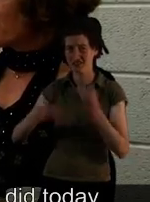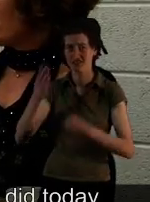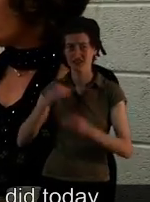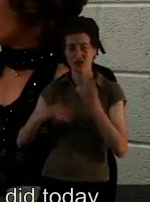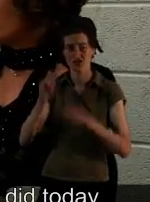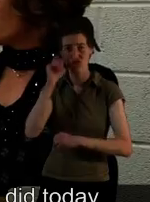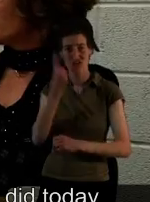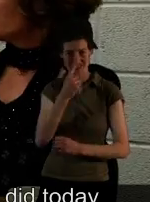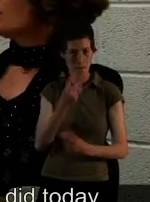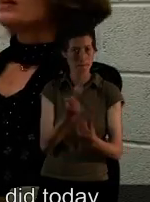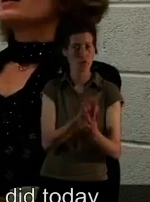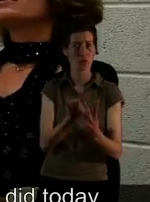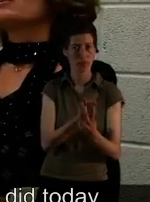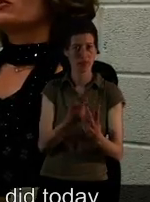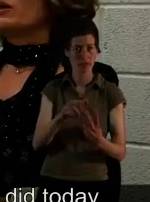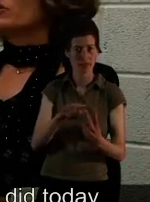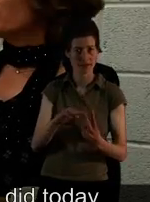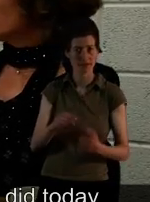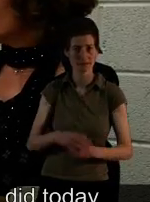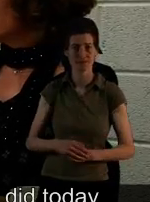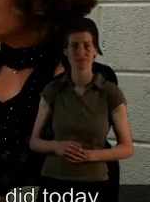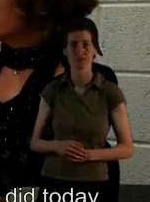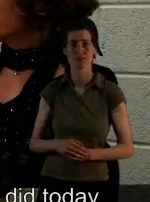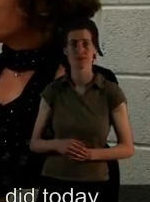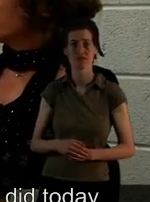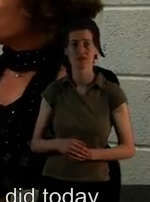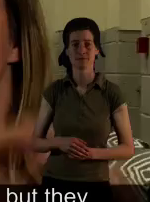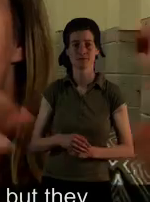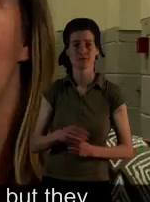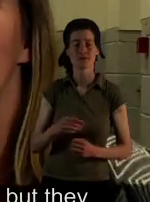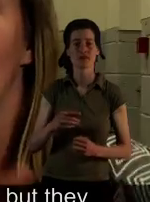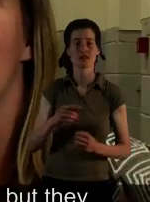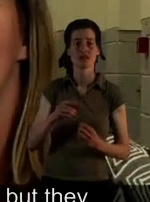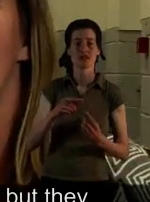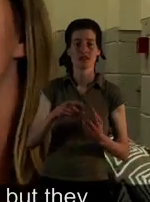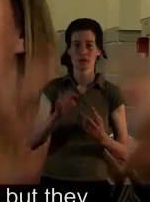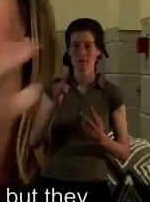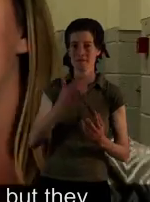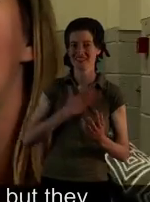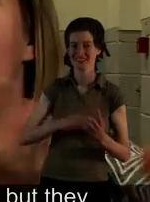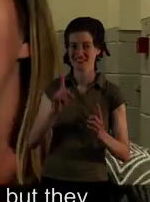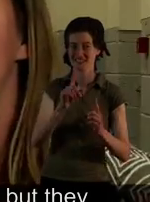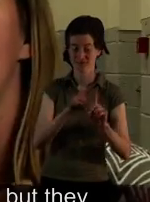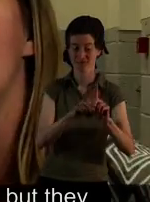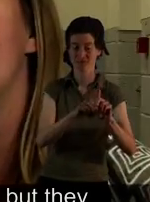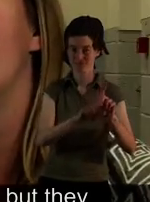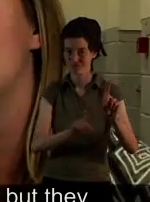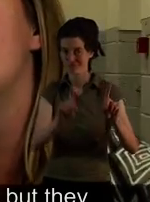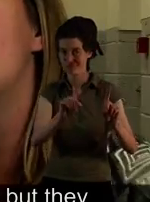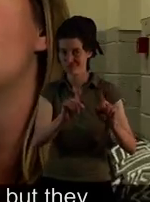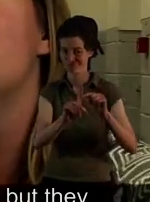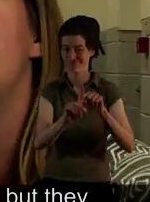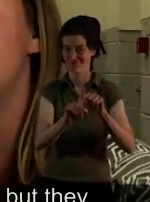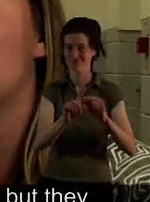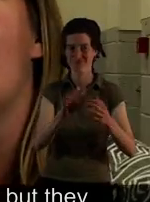of the work that we did today was around, actually, you can do both. Disability organisations can campaign, but they